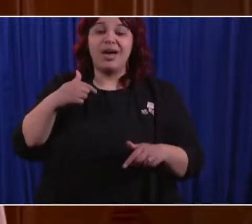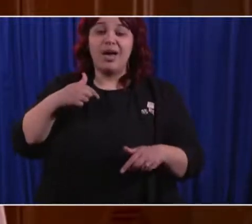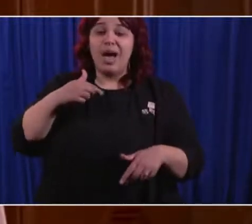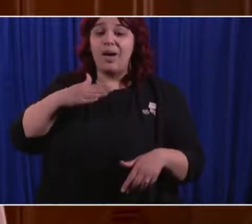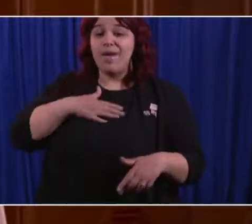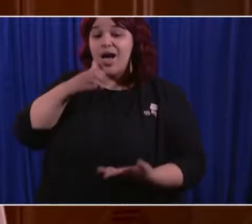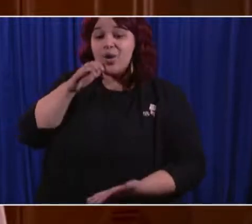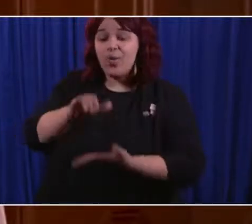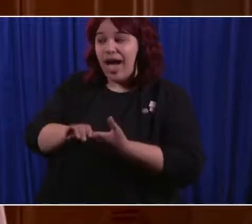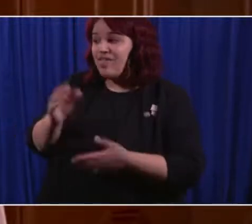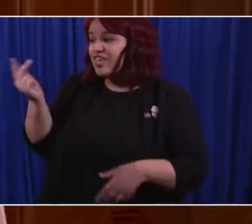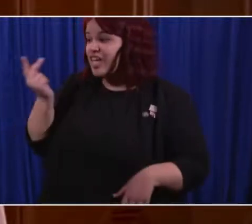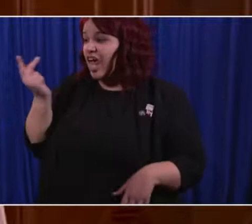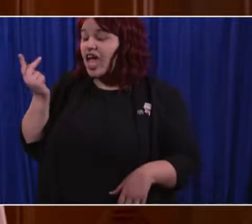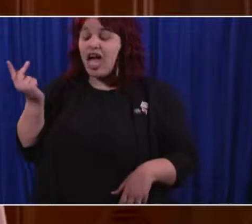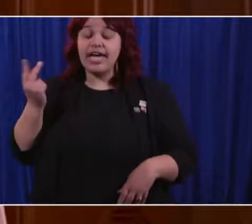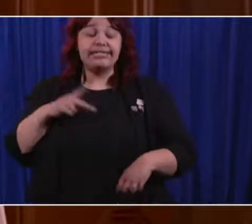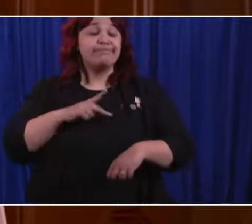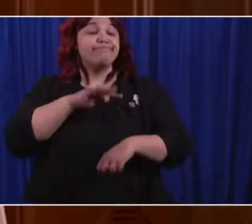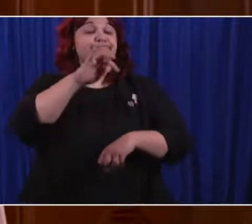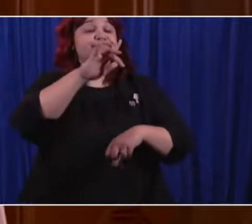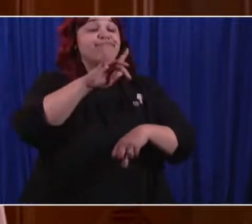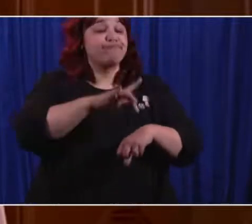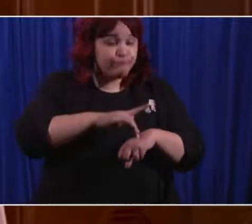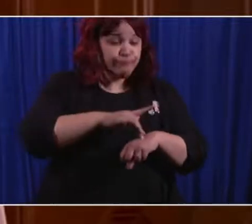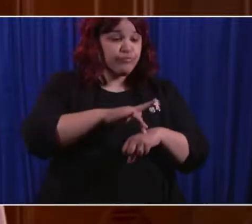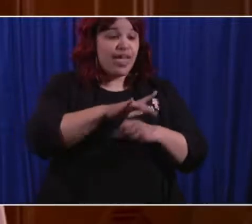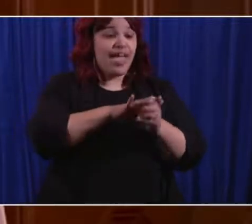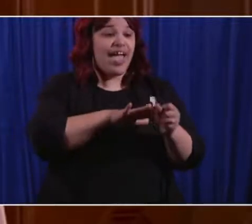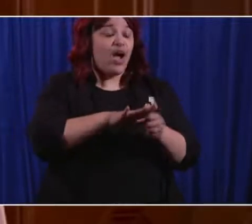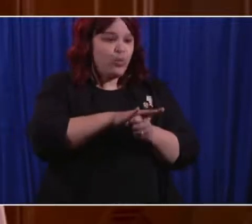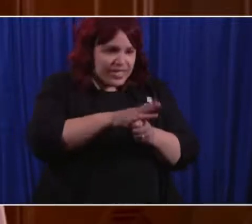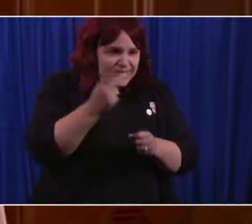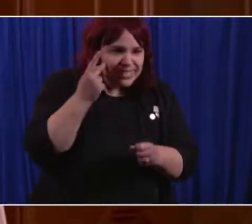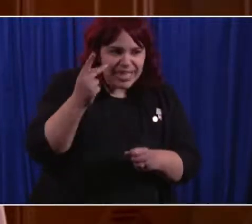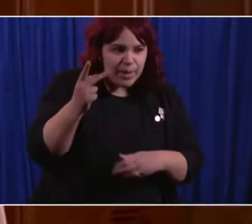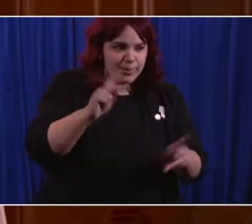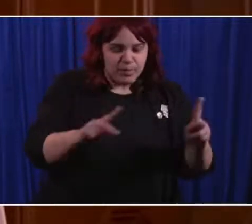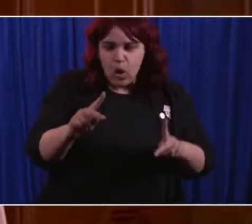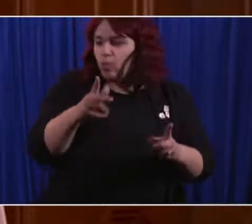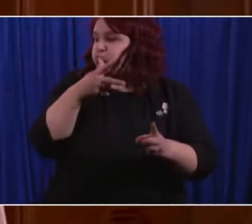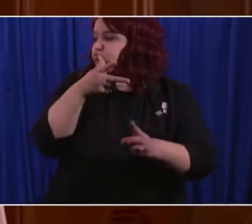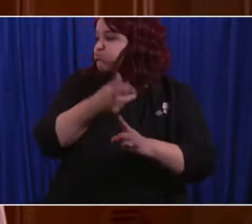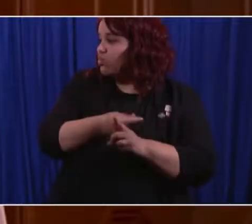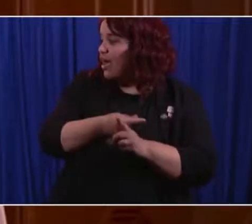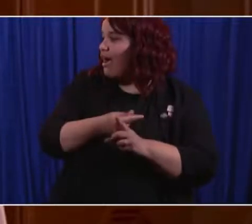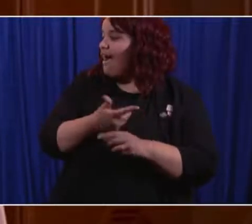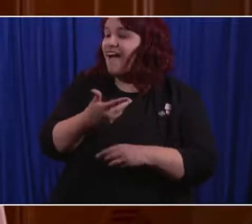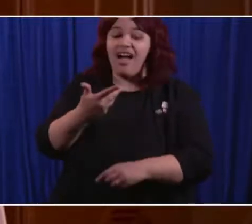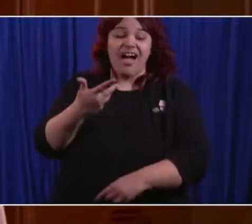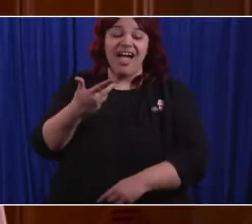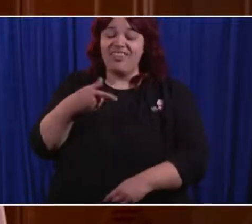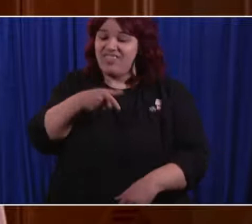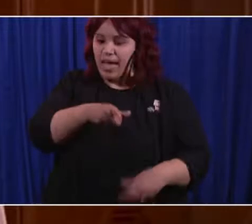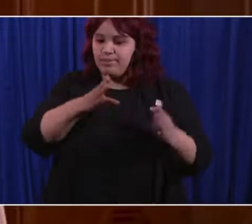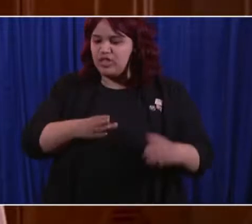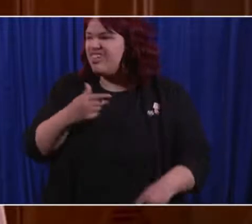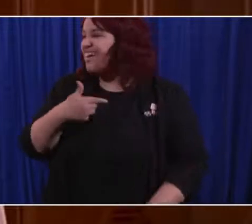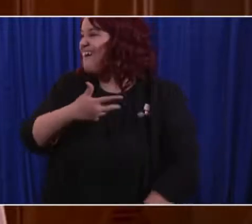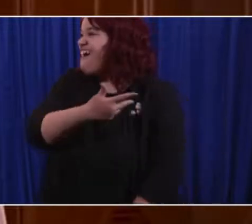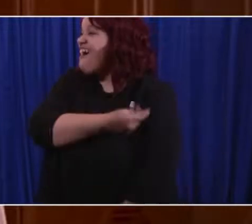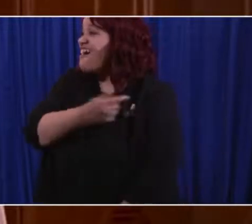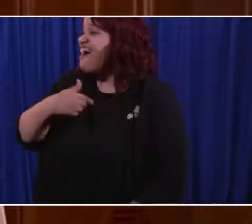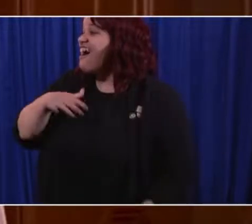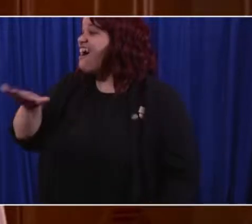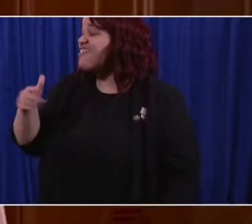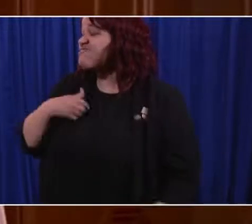who are being vaccinated, what they tell us is, I'm getting my life back to normal. I'm able